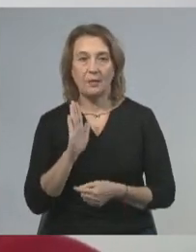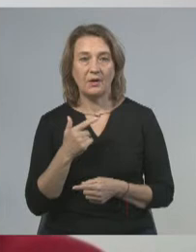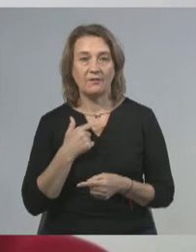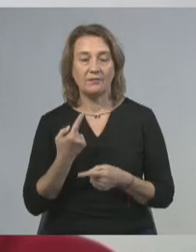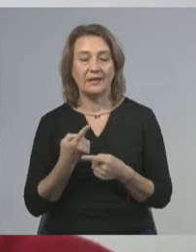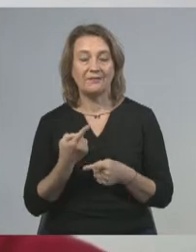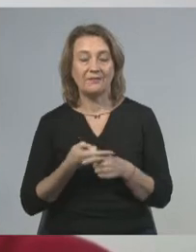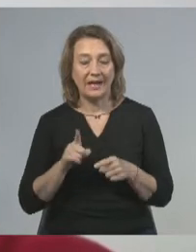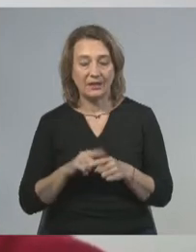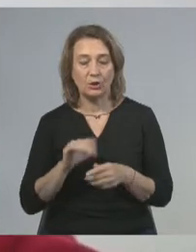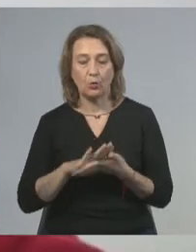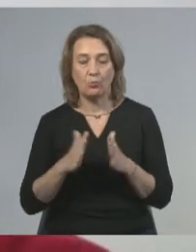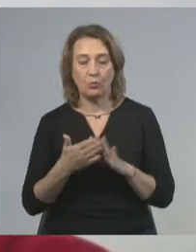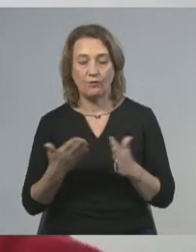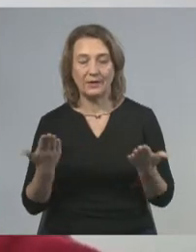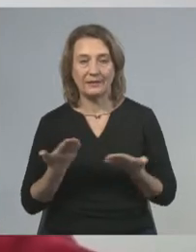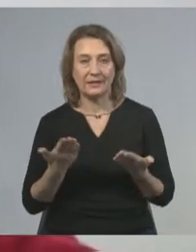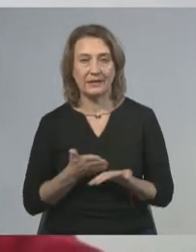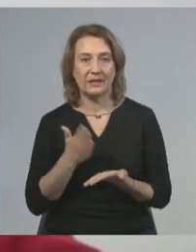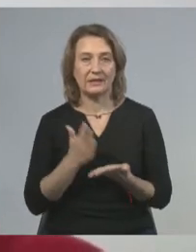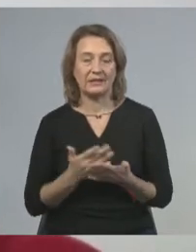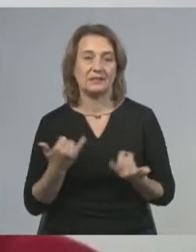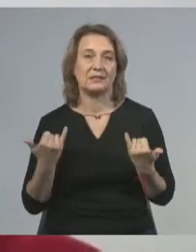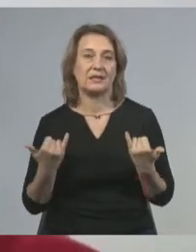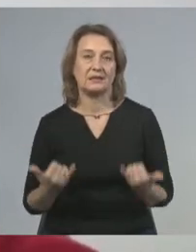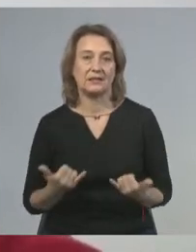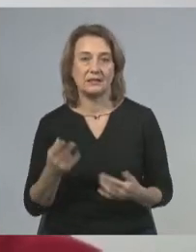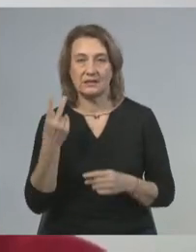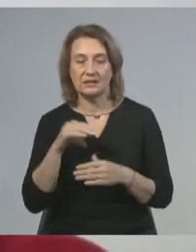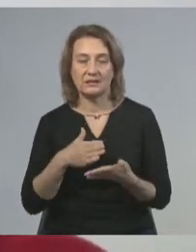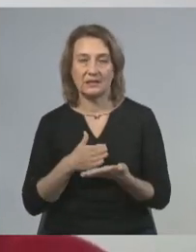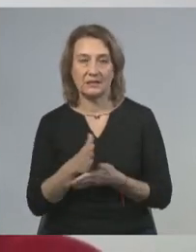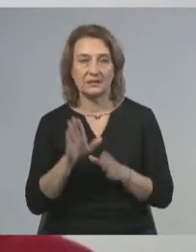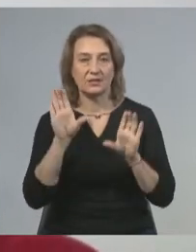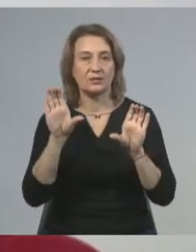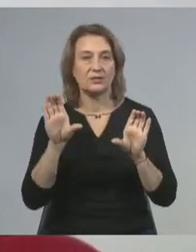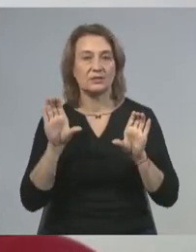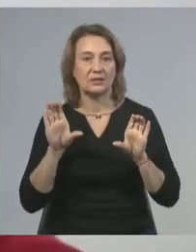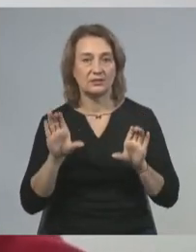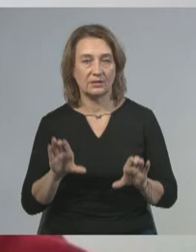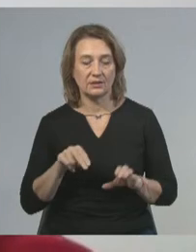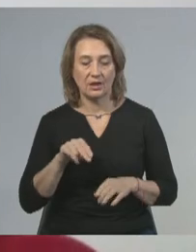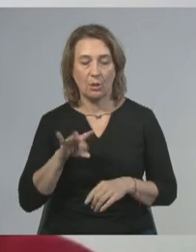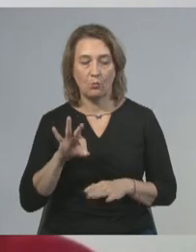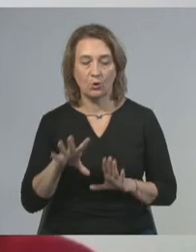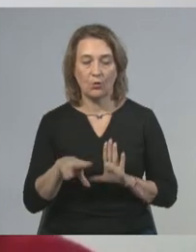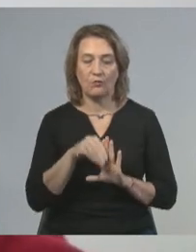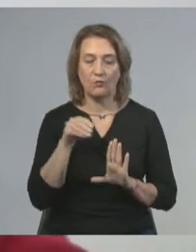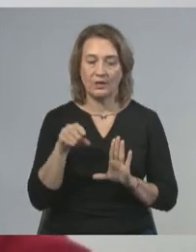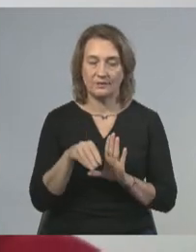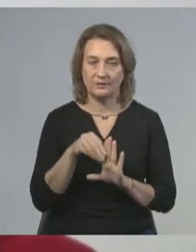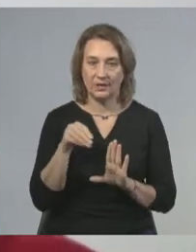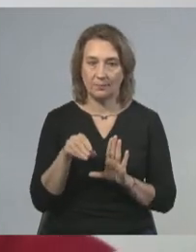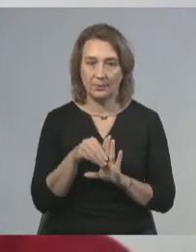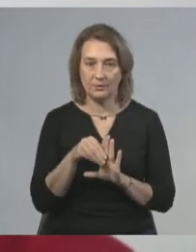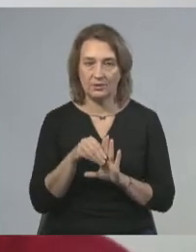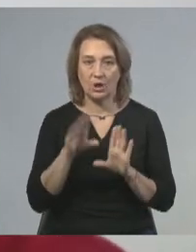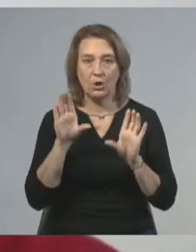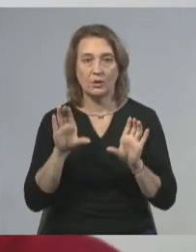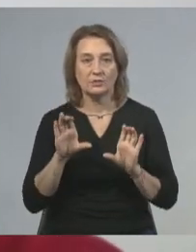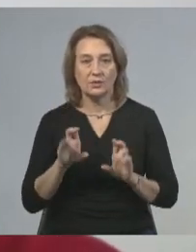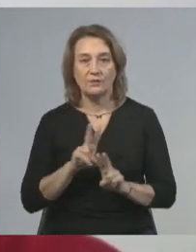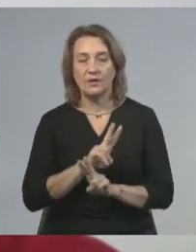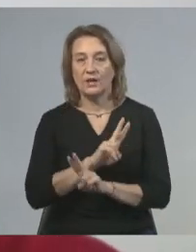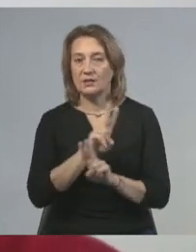are against it in the current conditions because it would be difficult to organize such